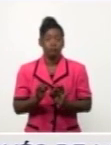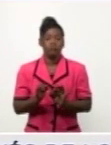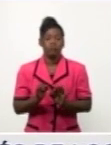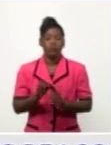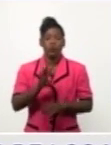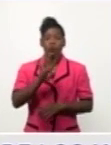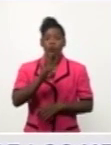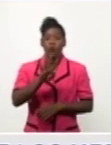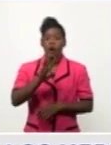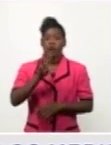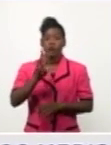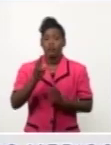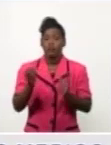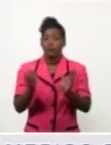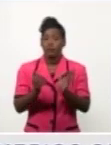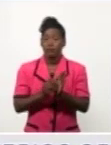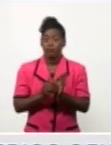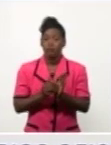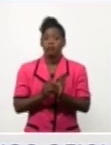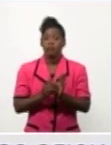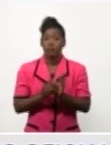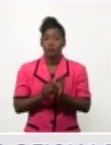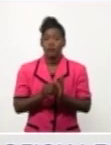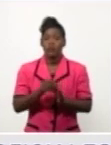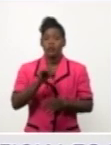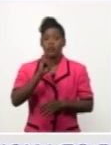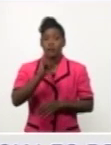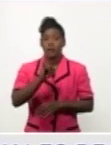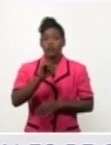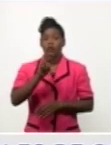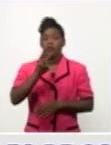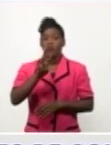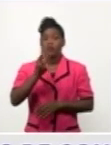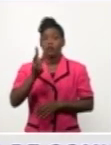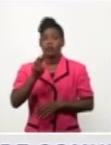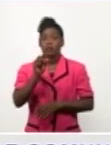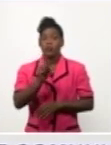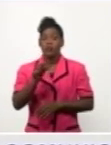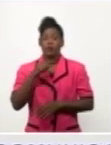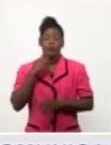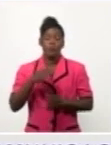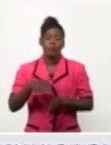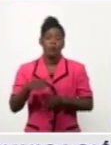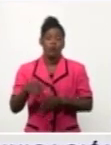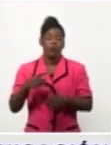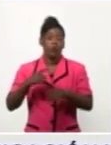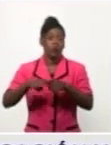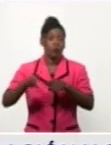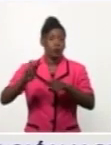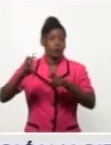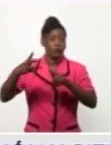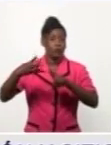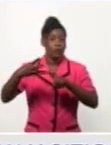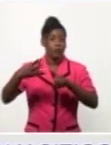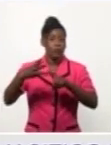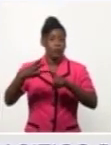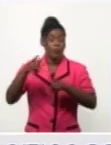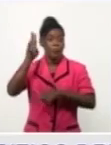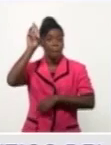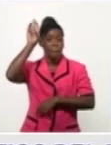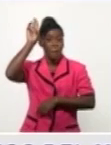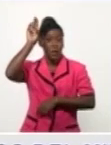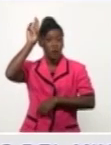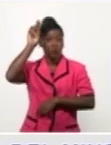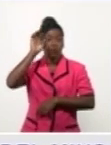867,624 confirmed cases and 43,332 deaths. And Peru